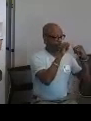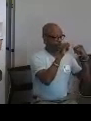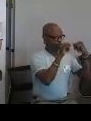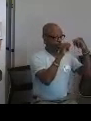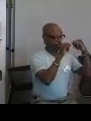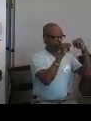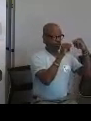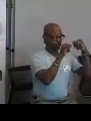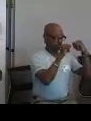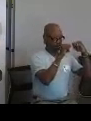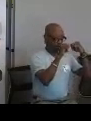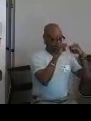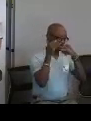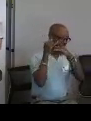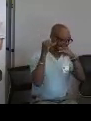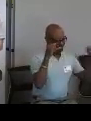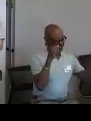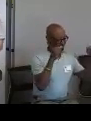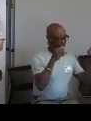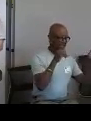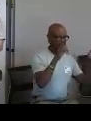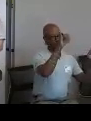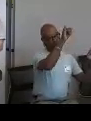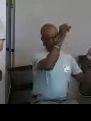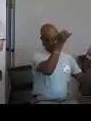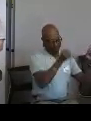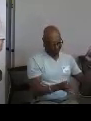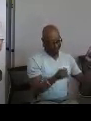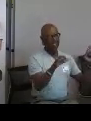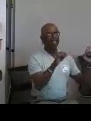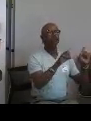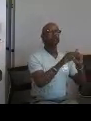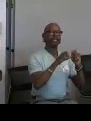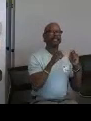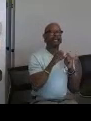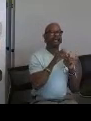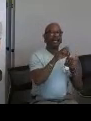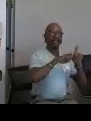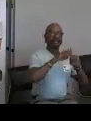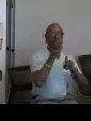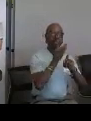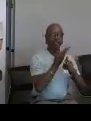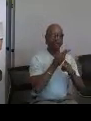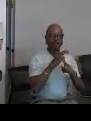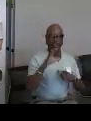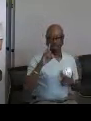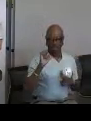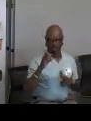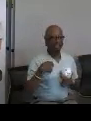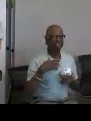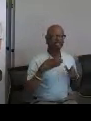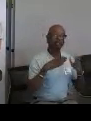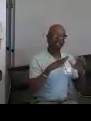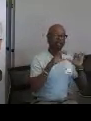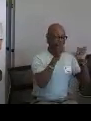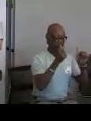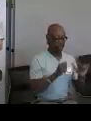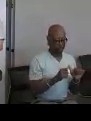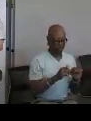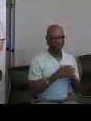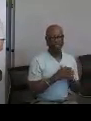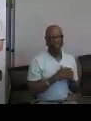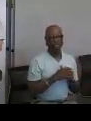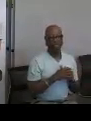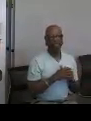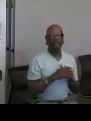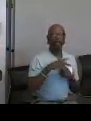center, it's the top left. So with my elevator, the code is actually using what's called a path shape. And the